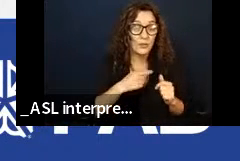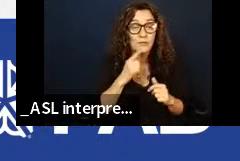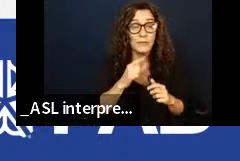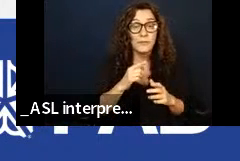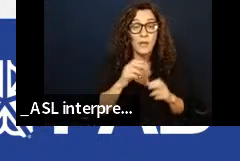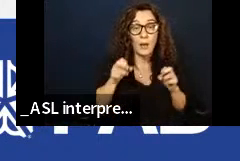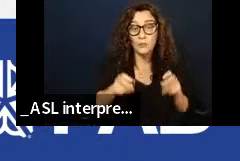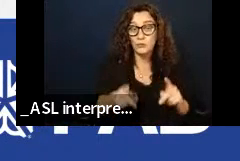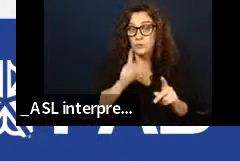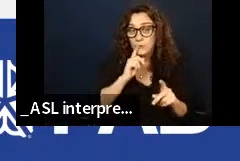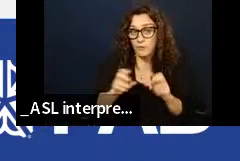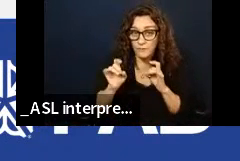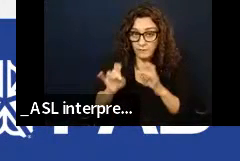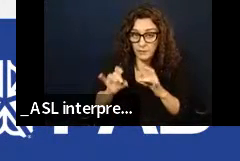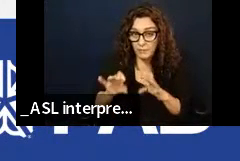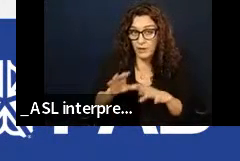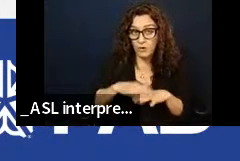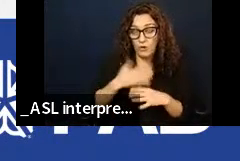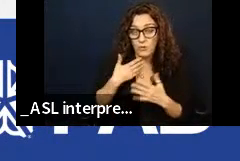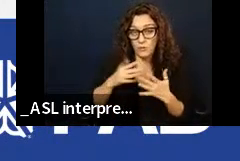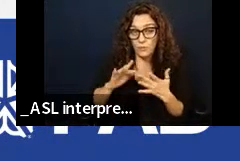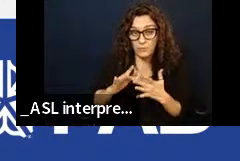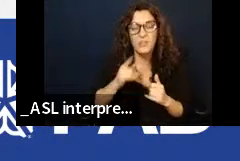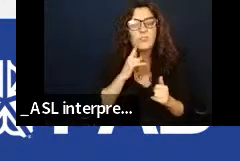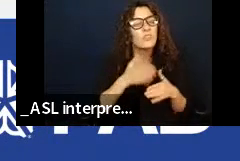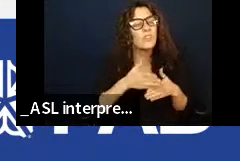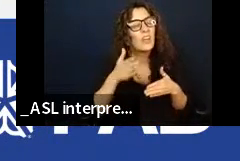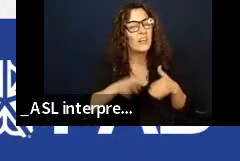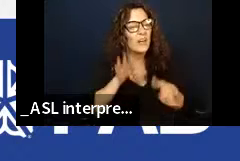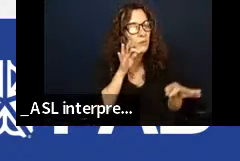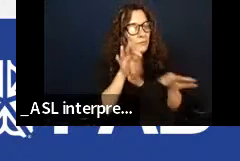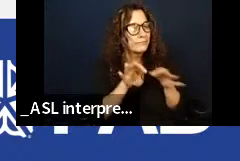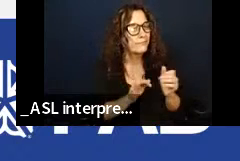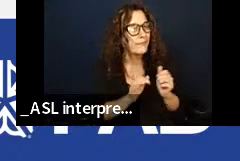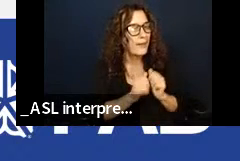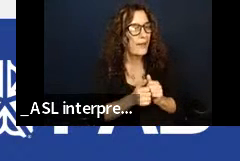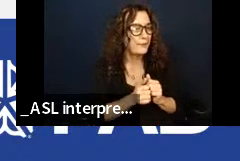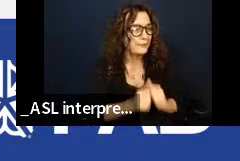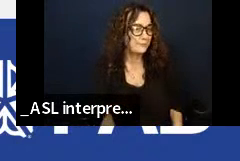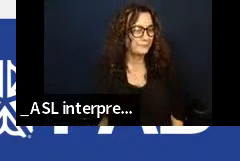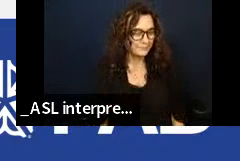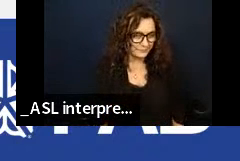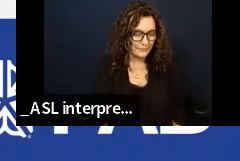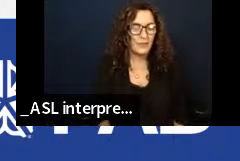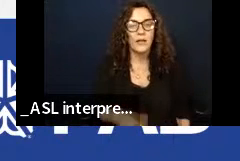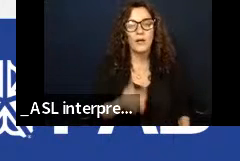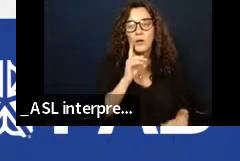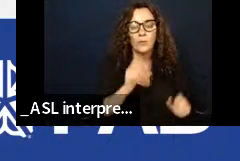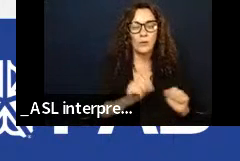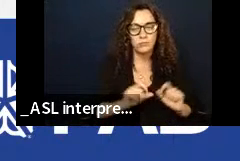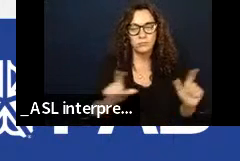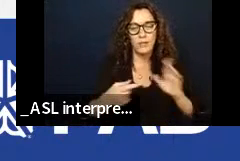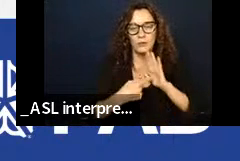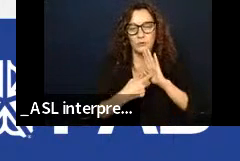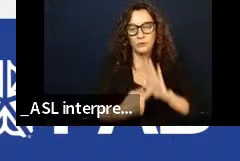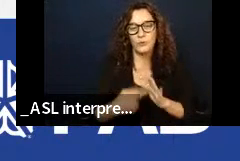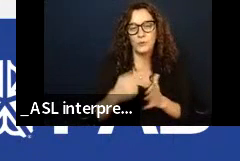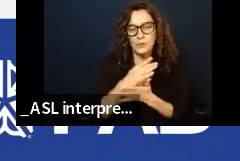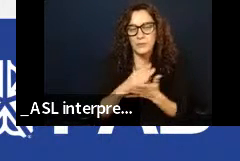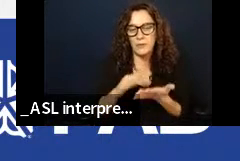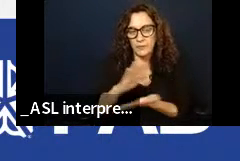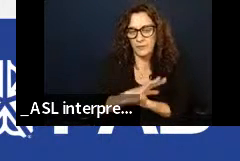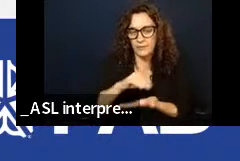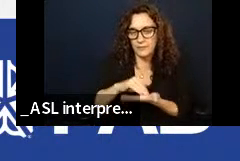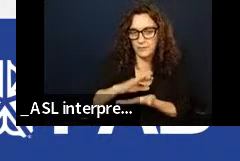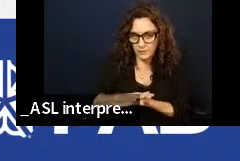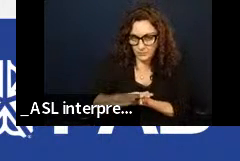fact, I'll step through that process here just at the very end of what that looks like. And I'll show you some of the documents that I'm referring to, but you can also find all